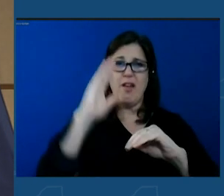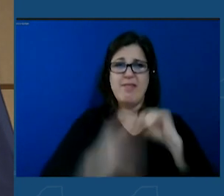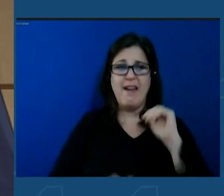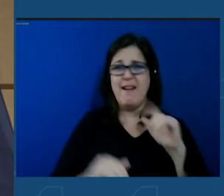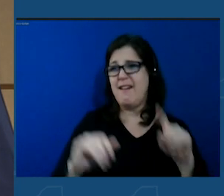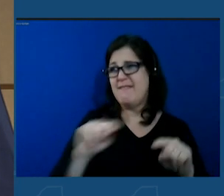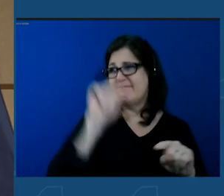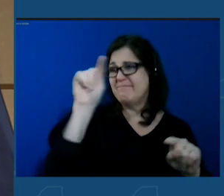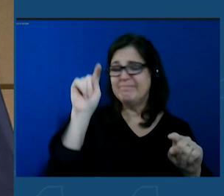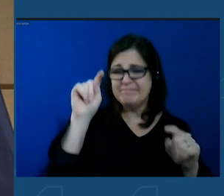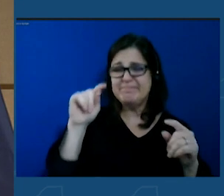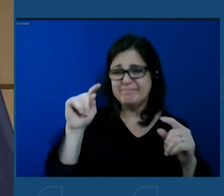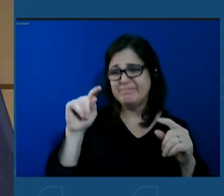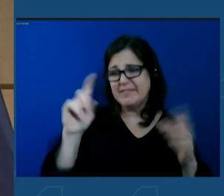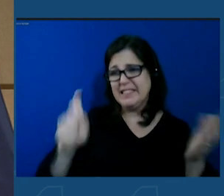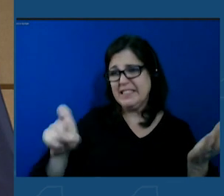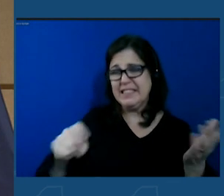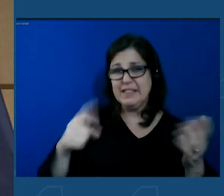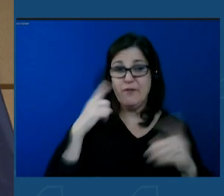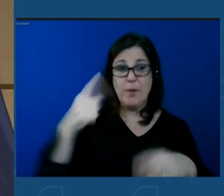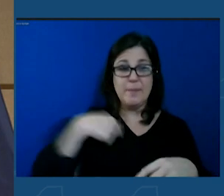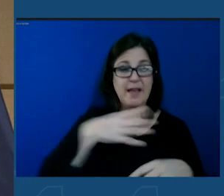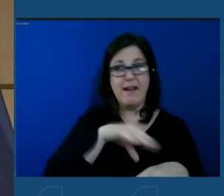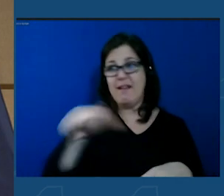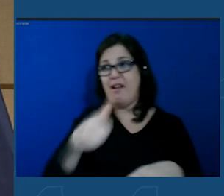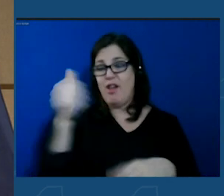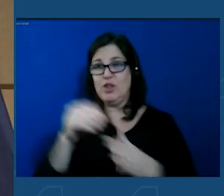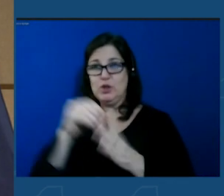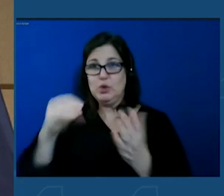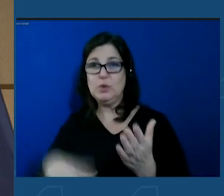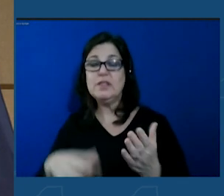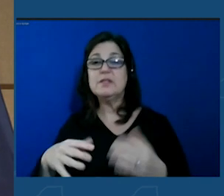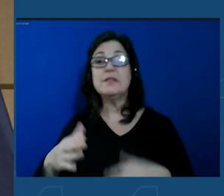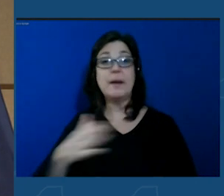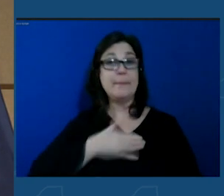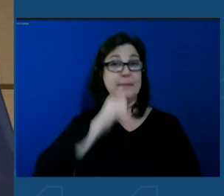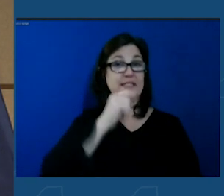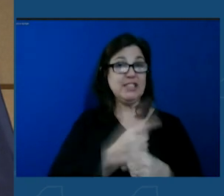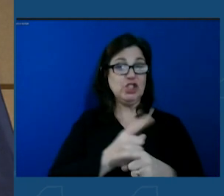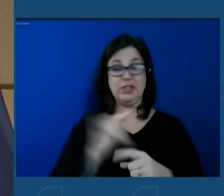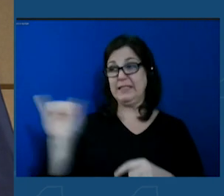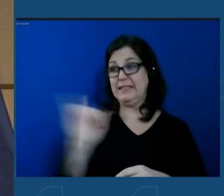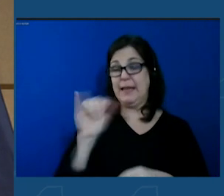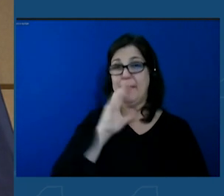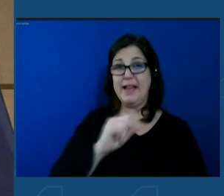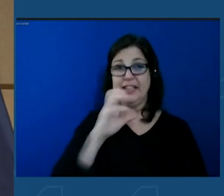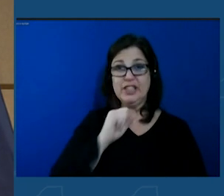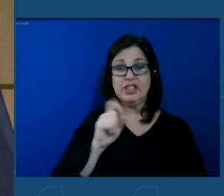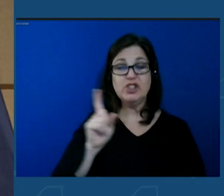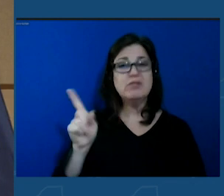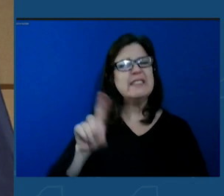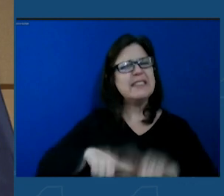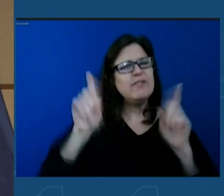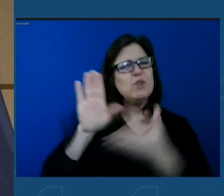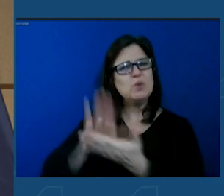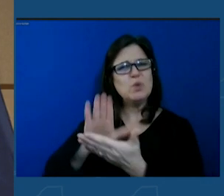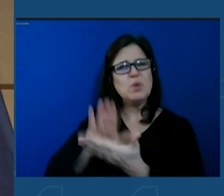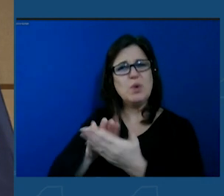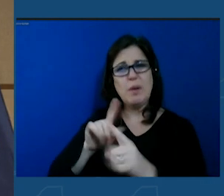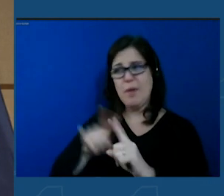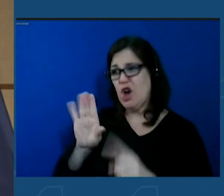Meanwhile, my sister, who is the same age as me, and she goes to a different school, does not have a guidance counselor as caring as